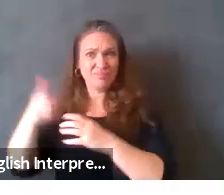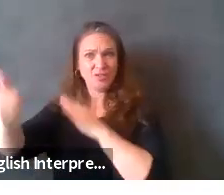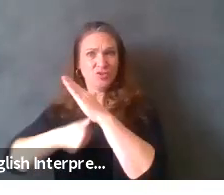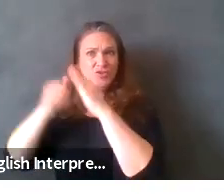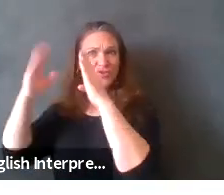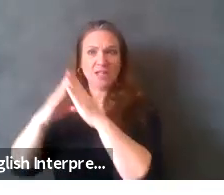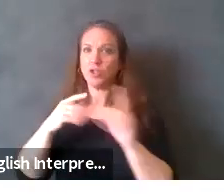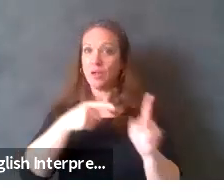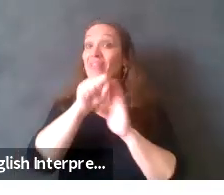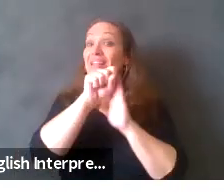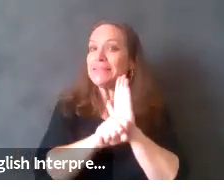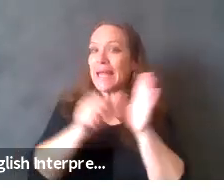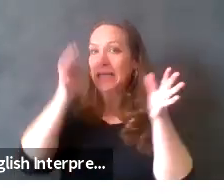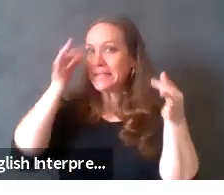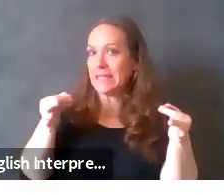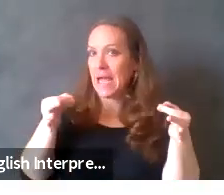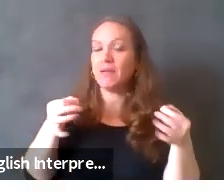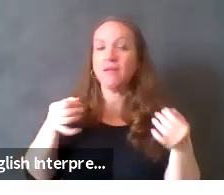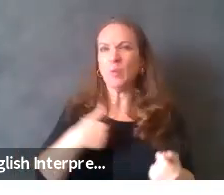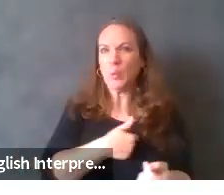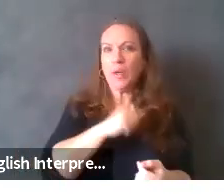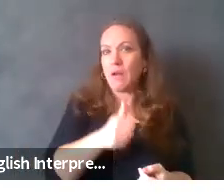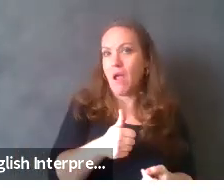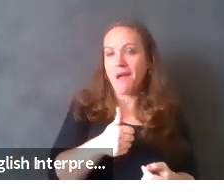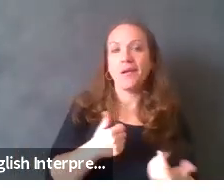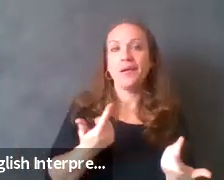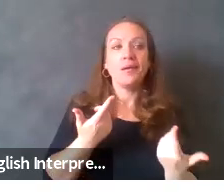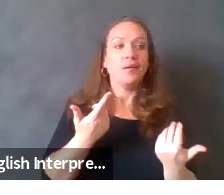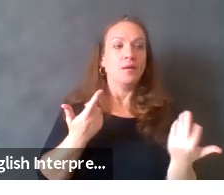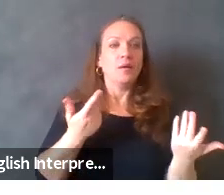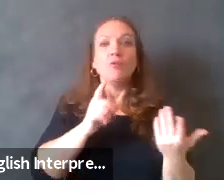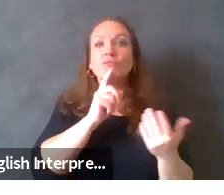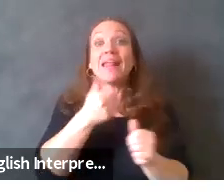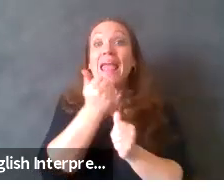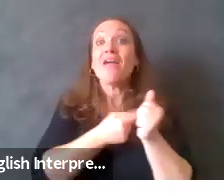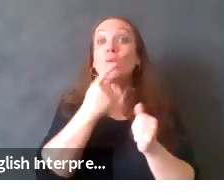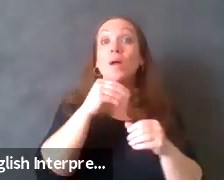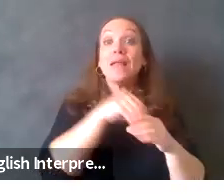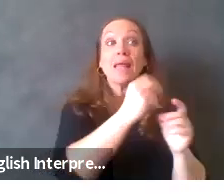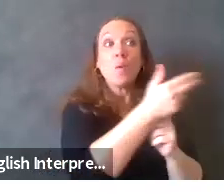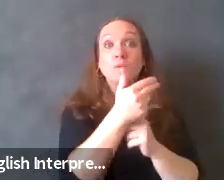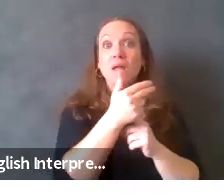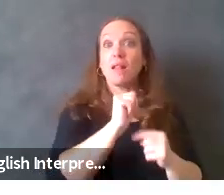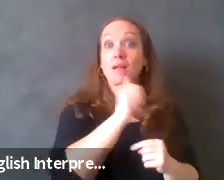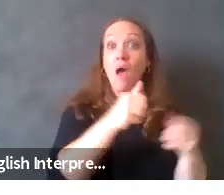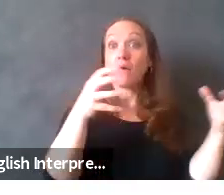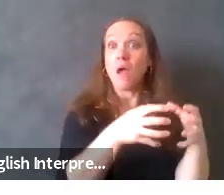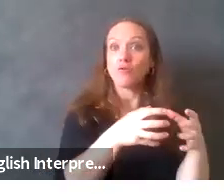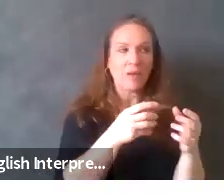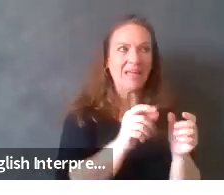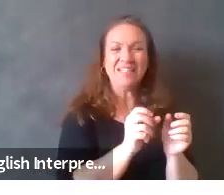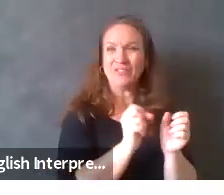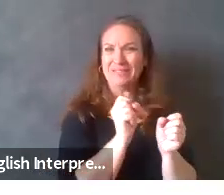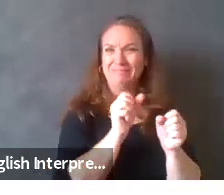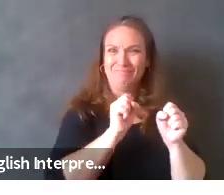a criteria of the state, and really it's everybody in a non-congregate as quickly as can be.